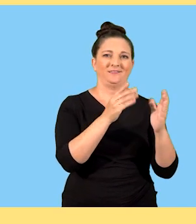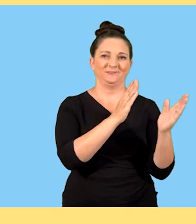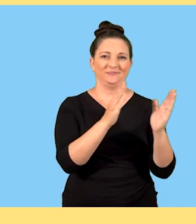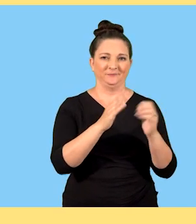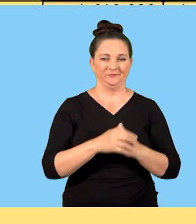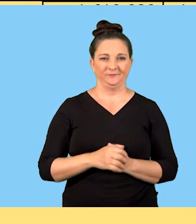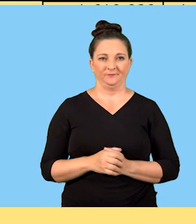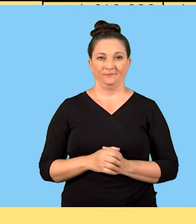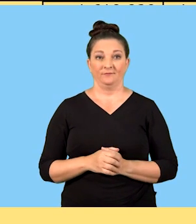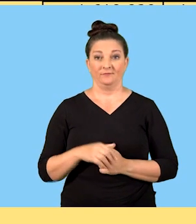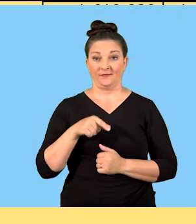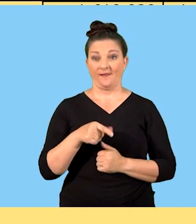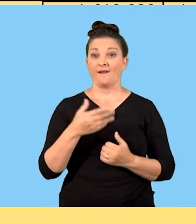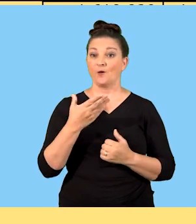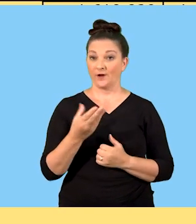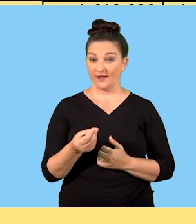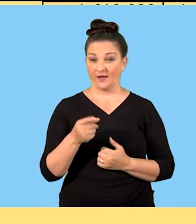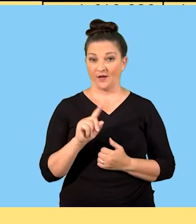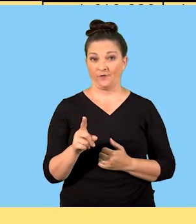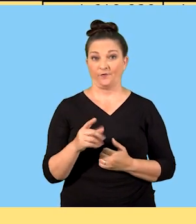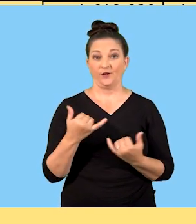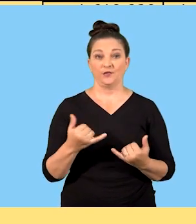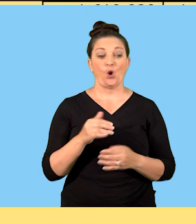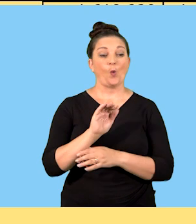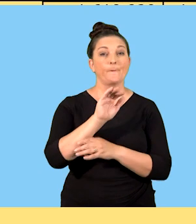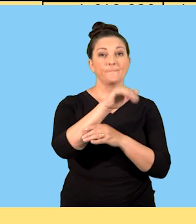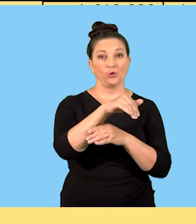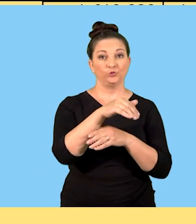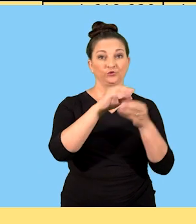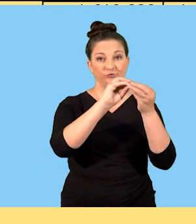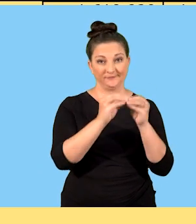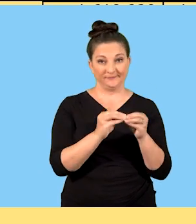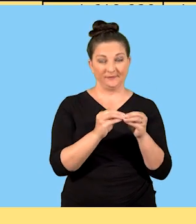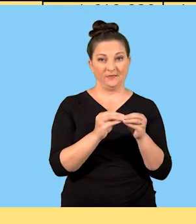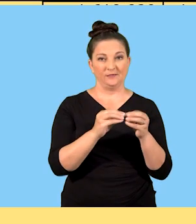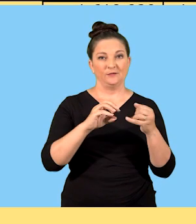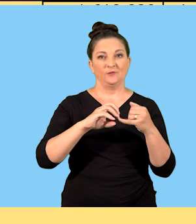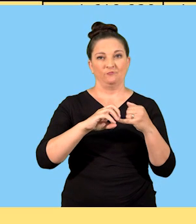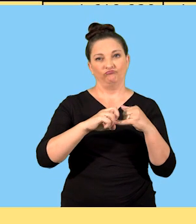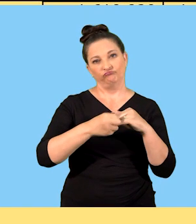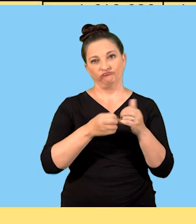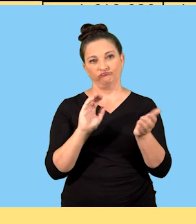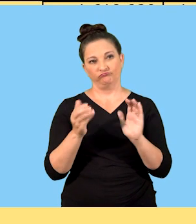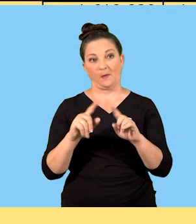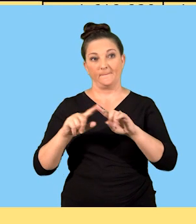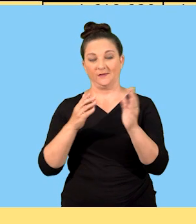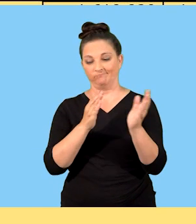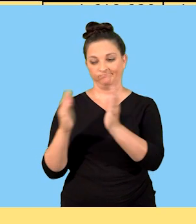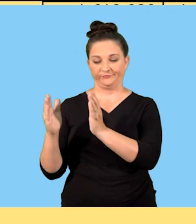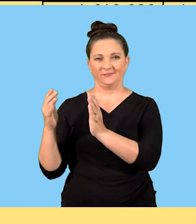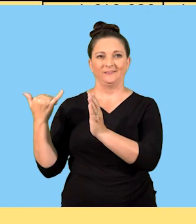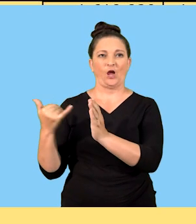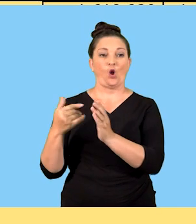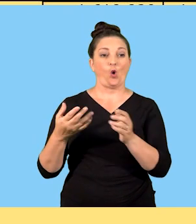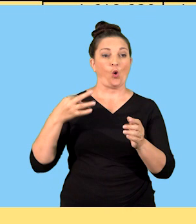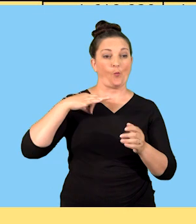accounts section. So here we have our post-adjustment trial balance again, and here is our profit and